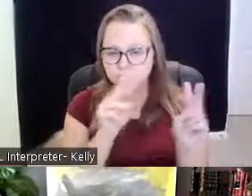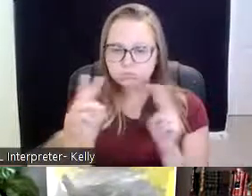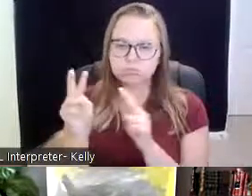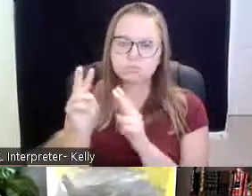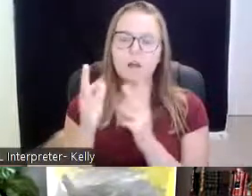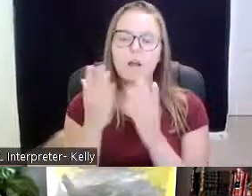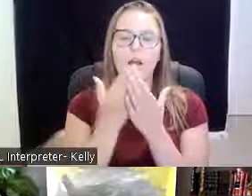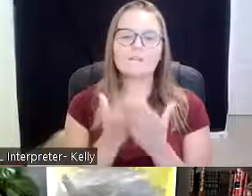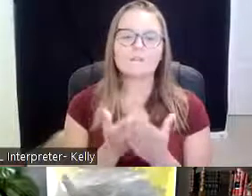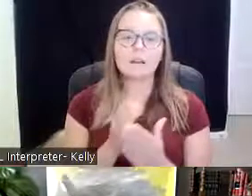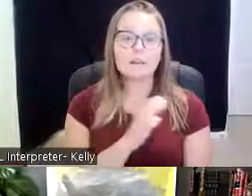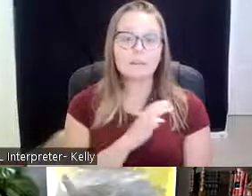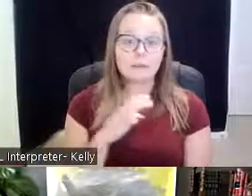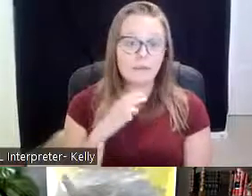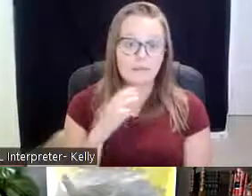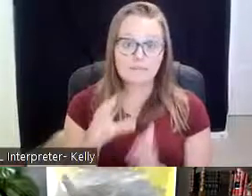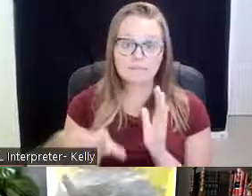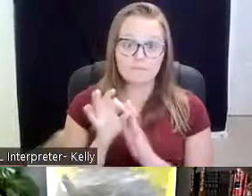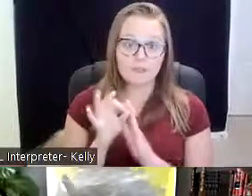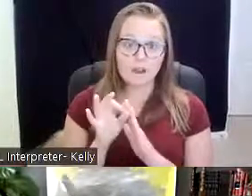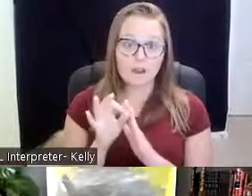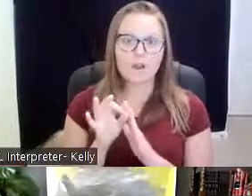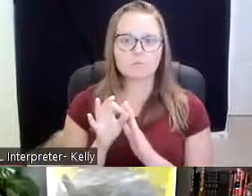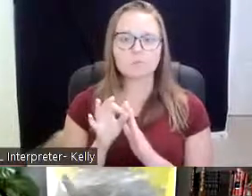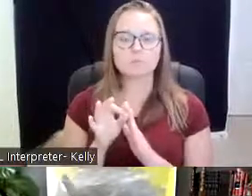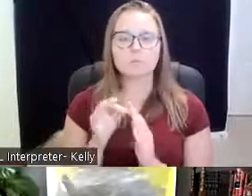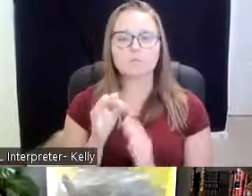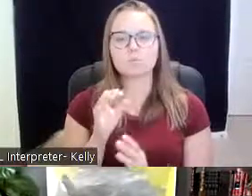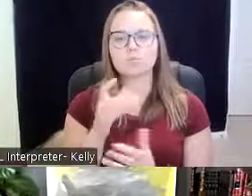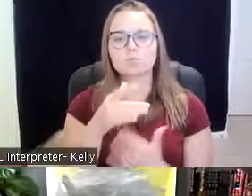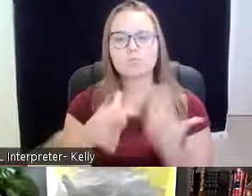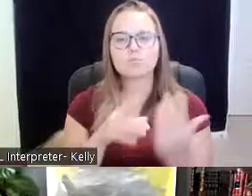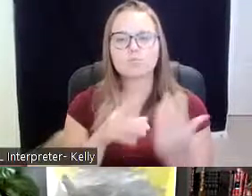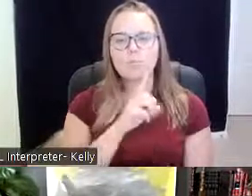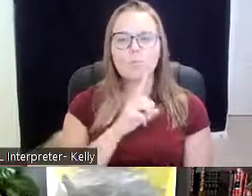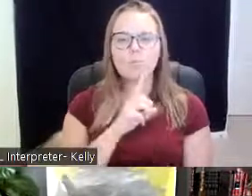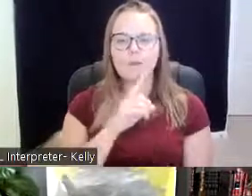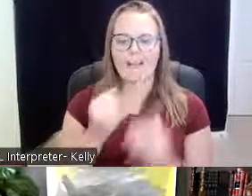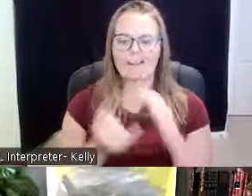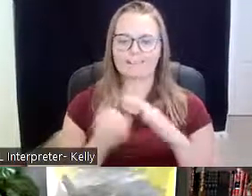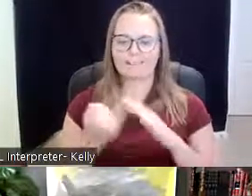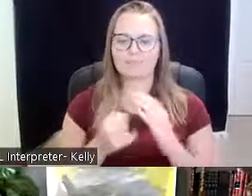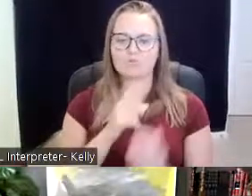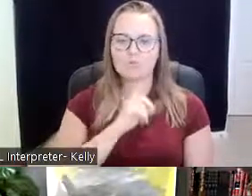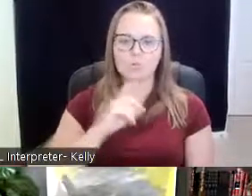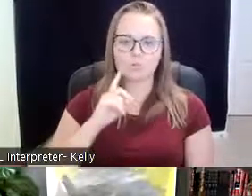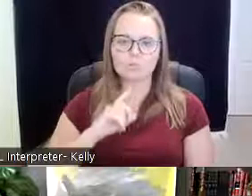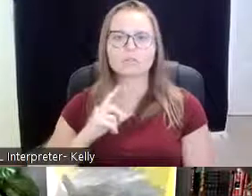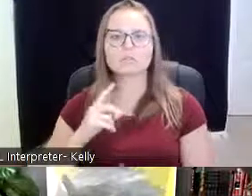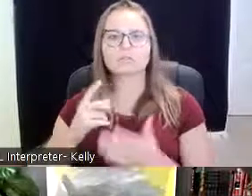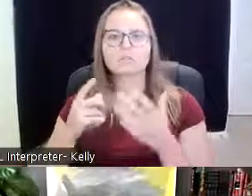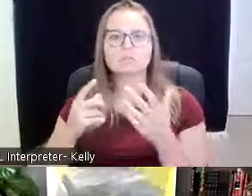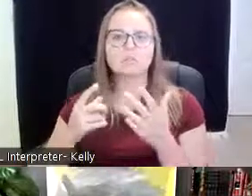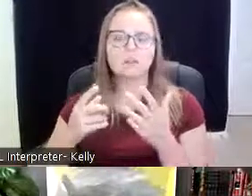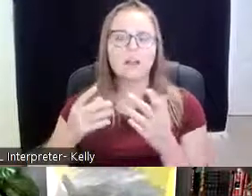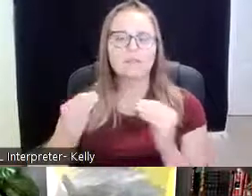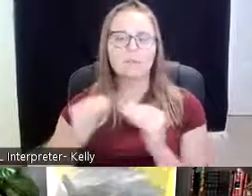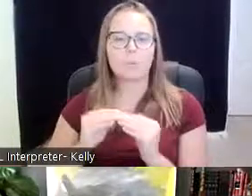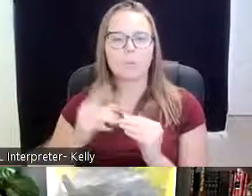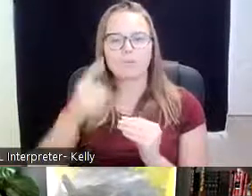the committee found substantial evidence that social isolation and loneliness are associated with greater incidence of major